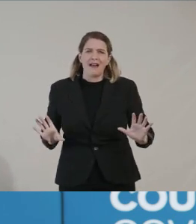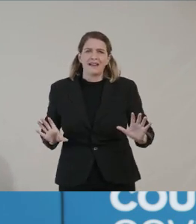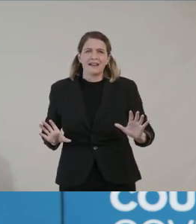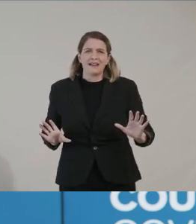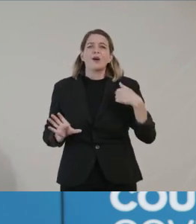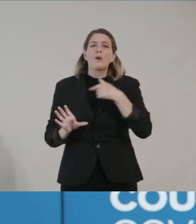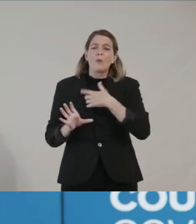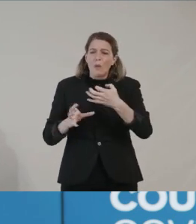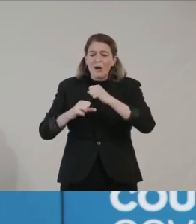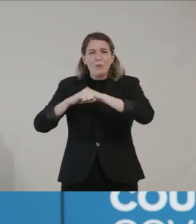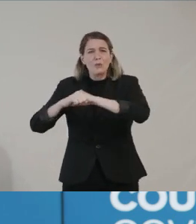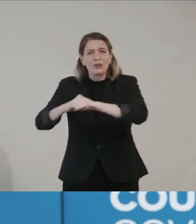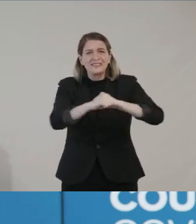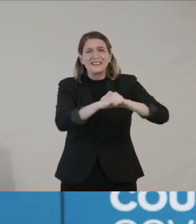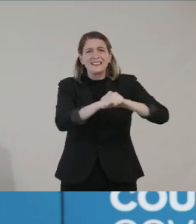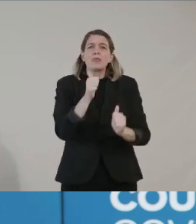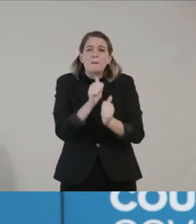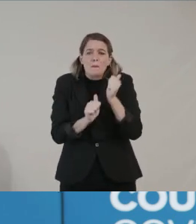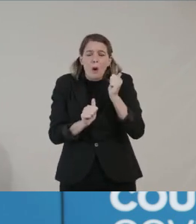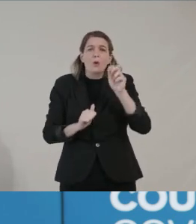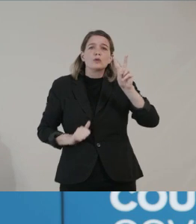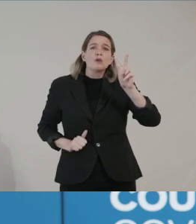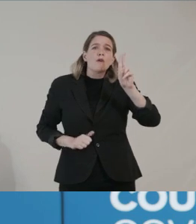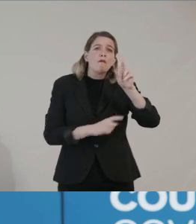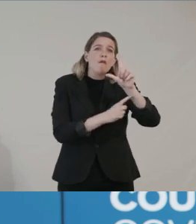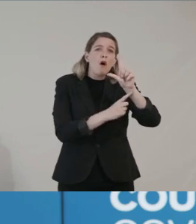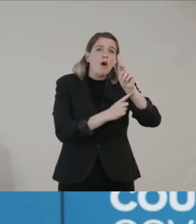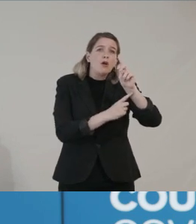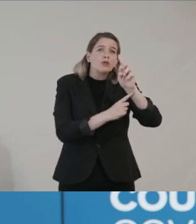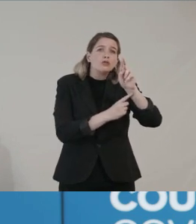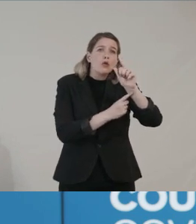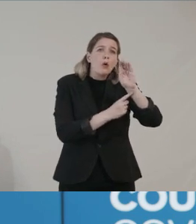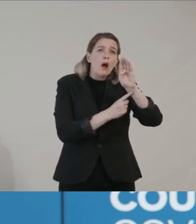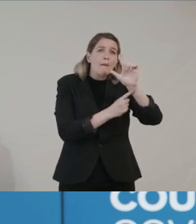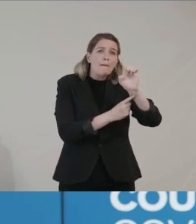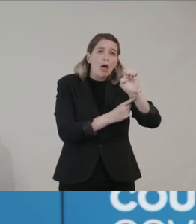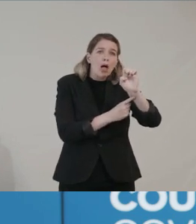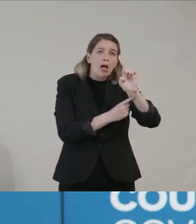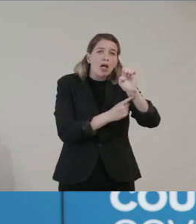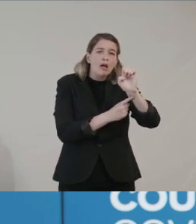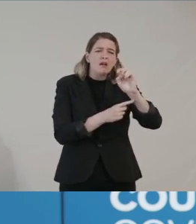document defines the most vulnerable, and they are people that we